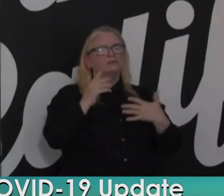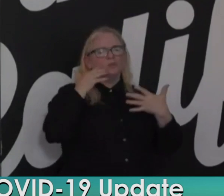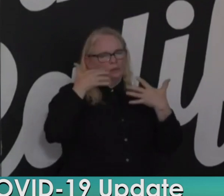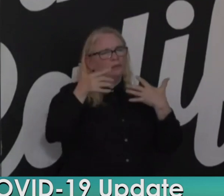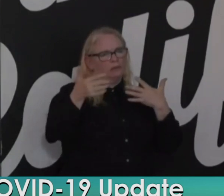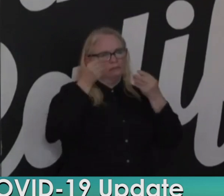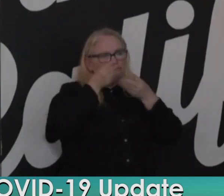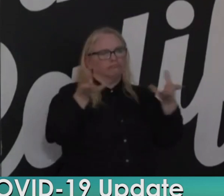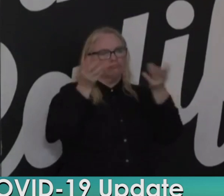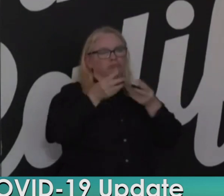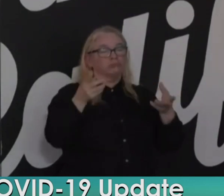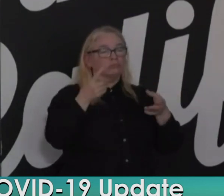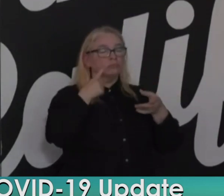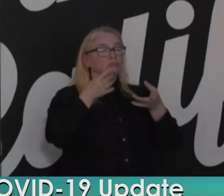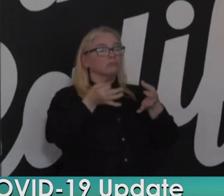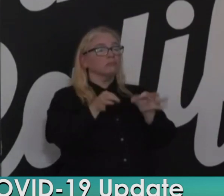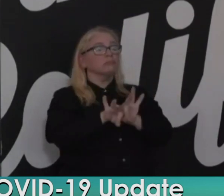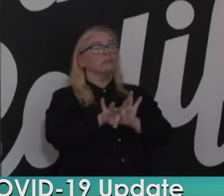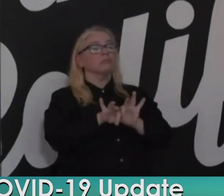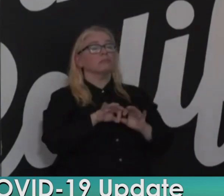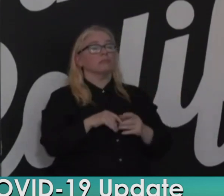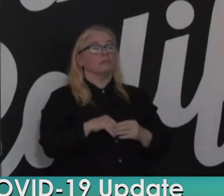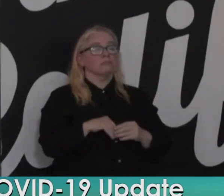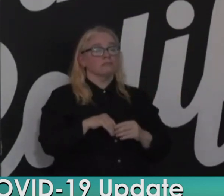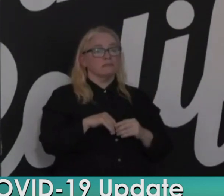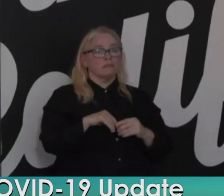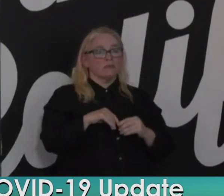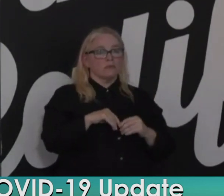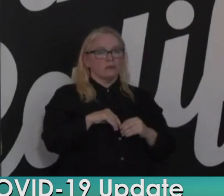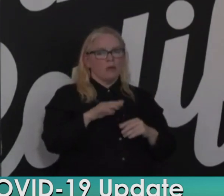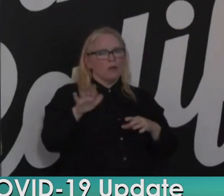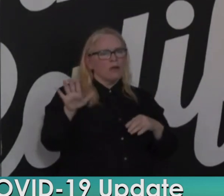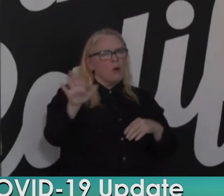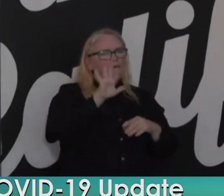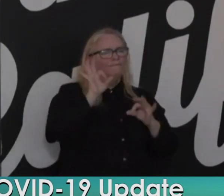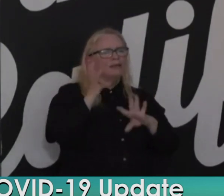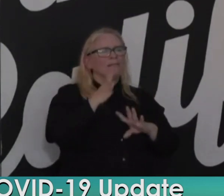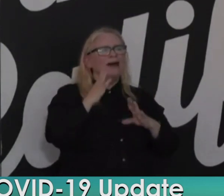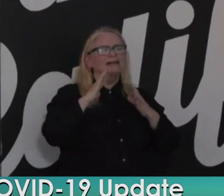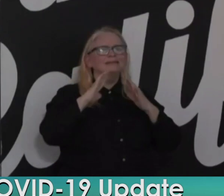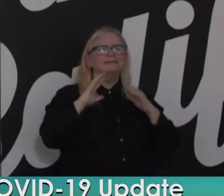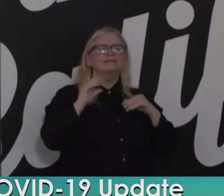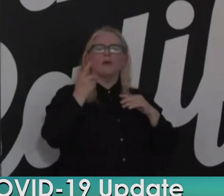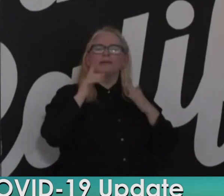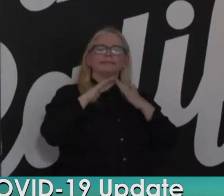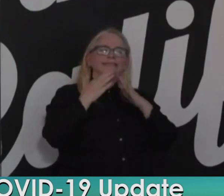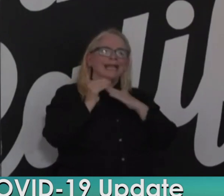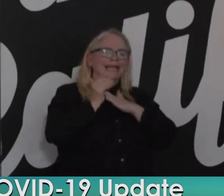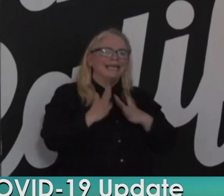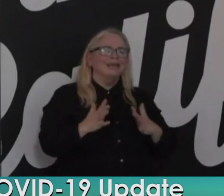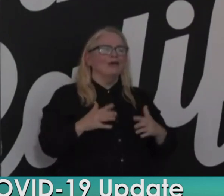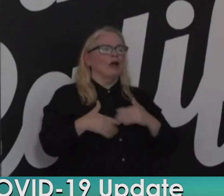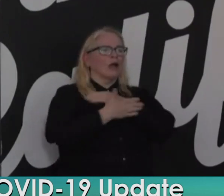essential that we get feedback in real time from city leaders, from county leaders, and more important than all, our health